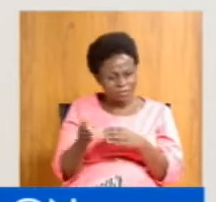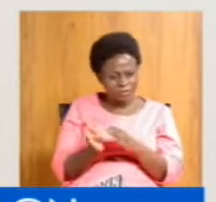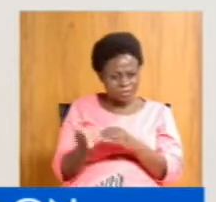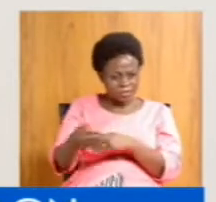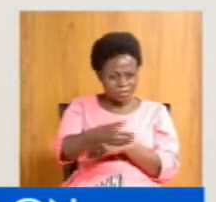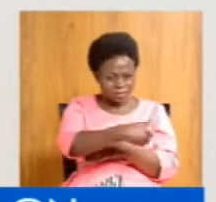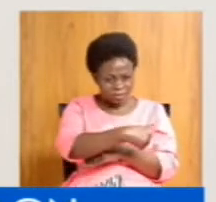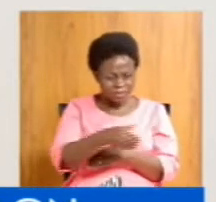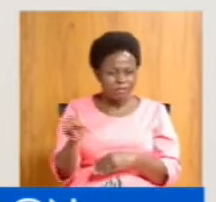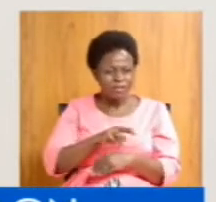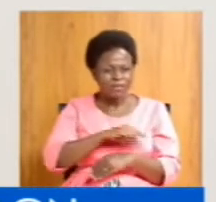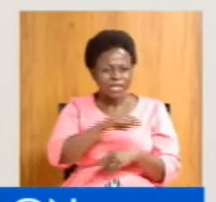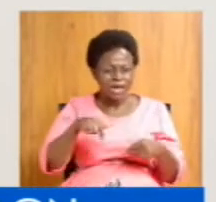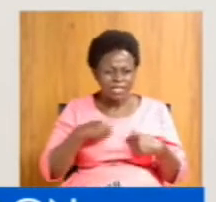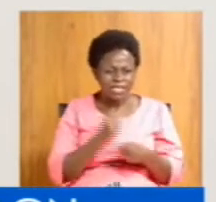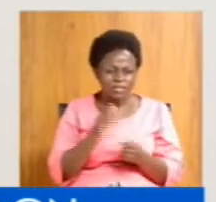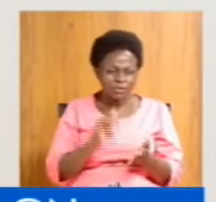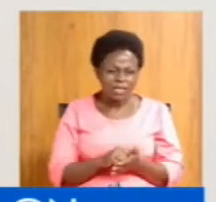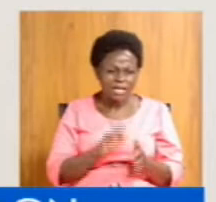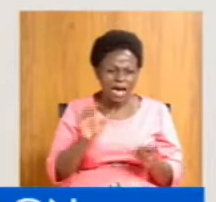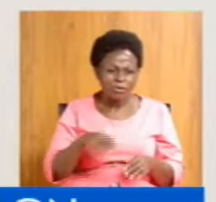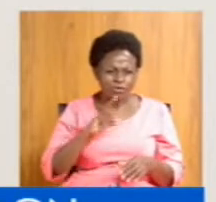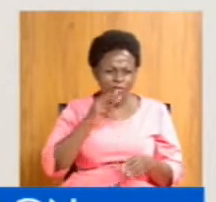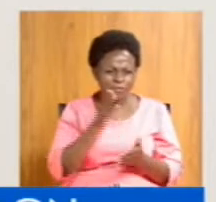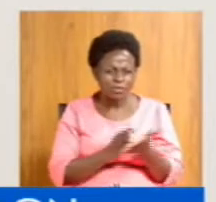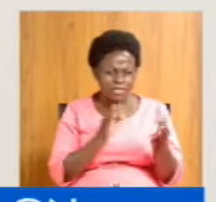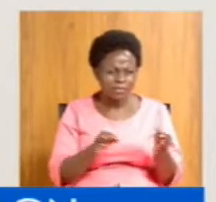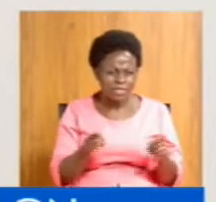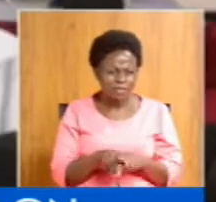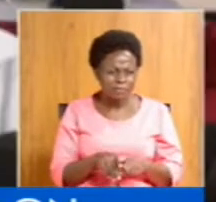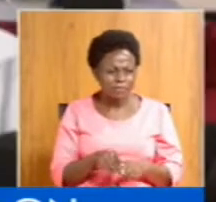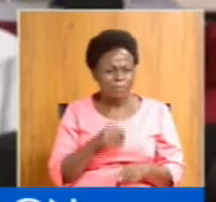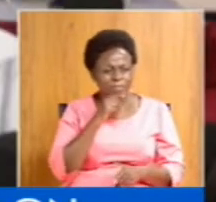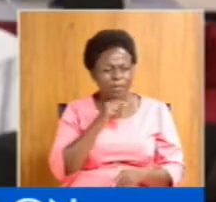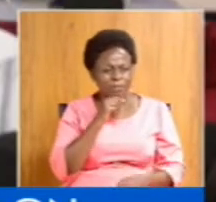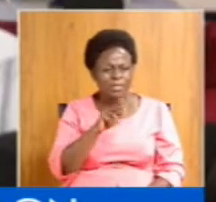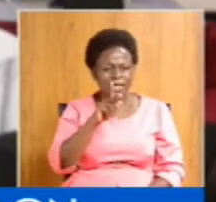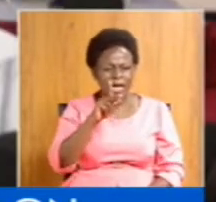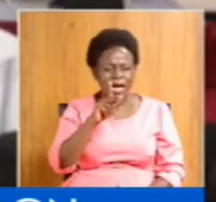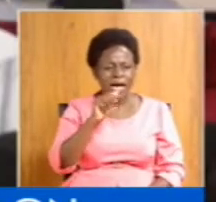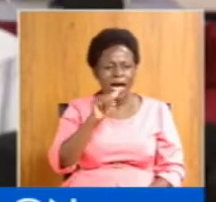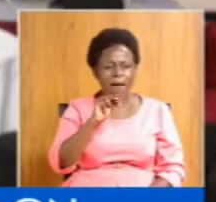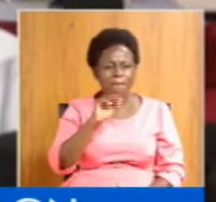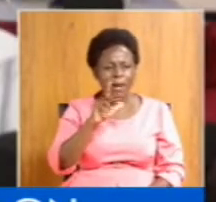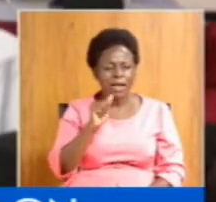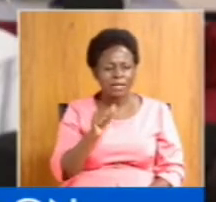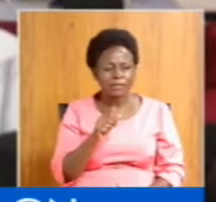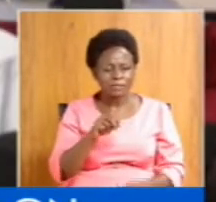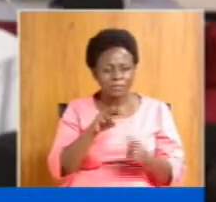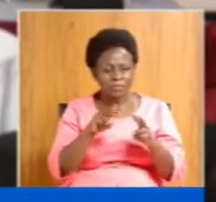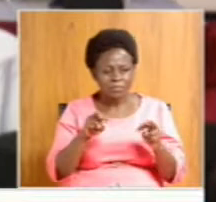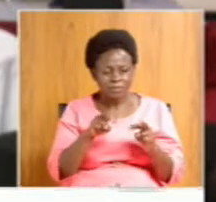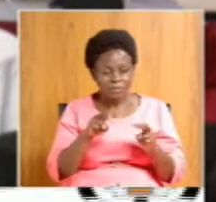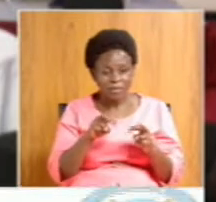just like the rest of us, and do that. What is your response to something like that? Okay. Mr. Kamara and all the viewers. actually checked. You're